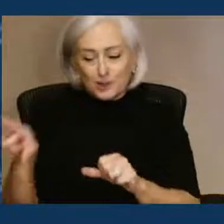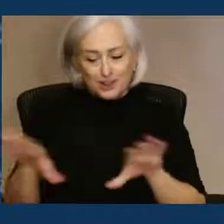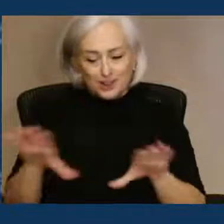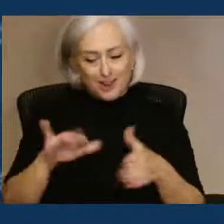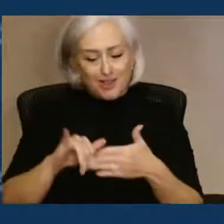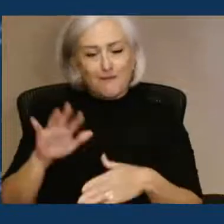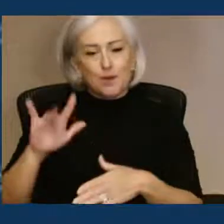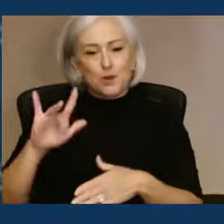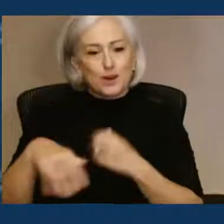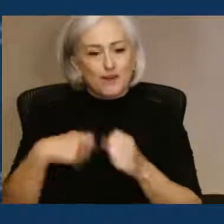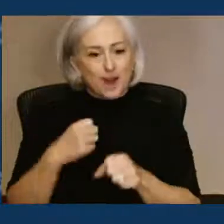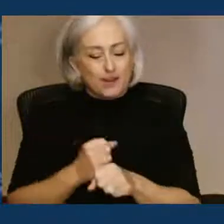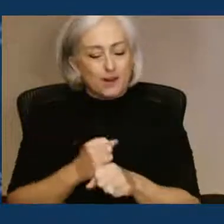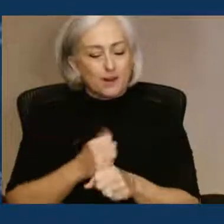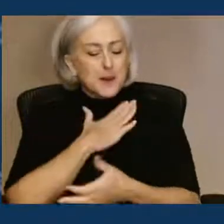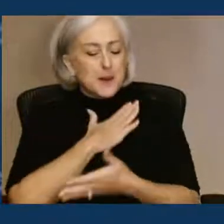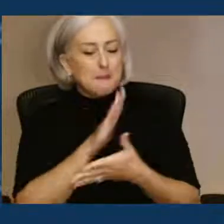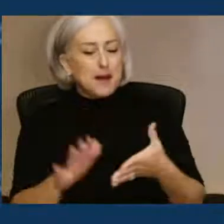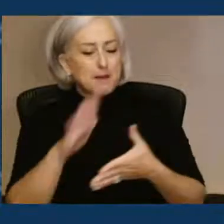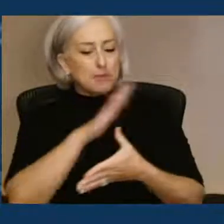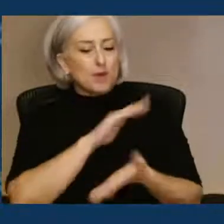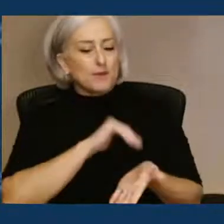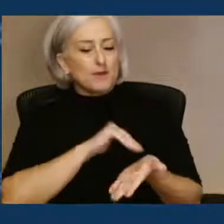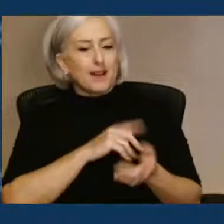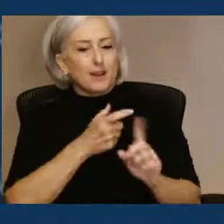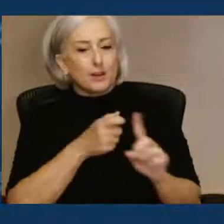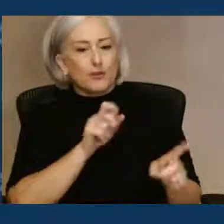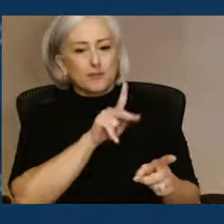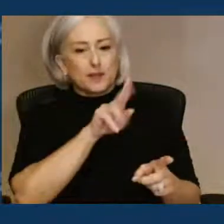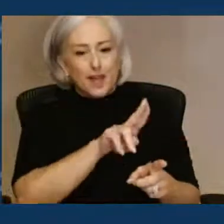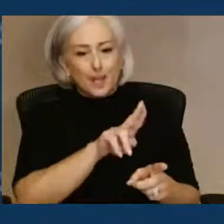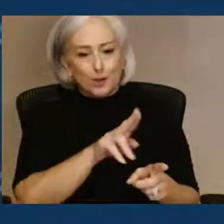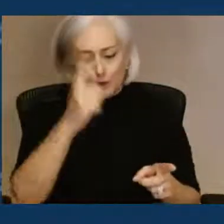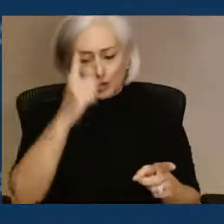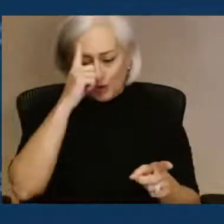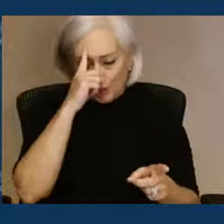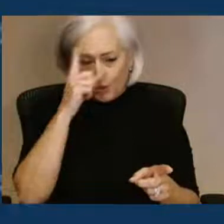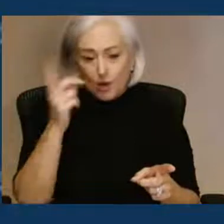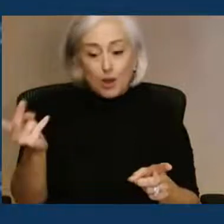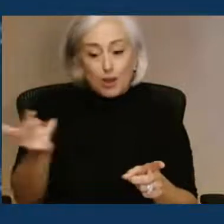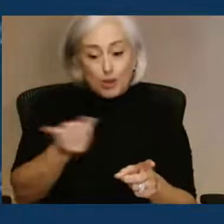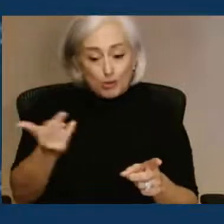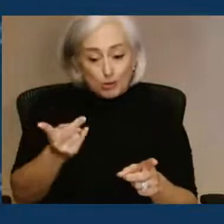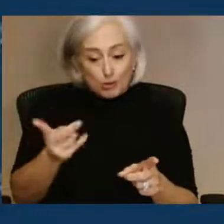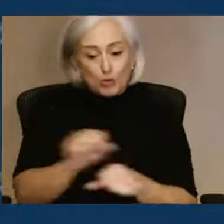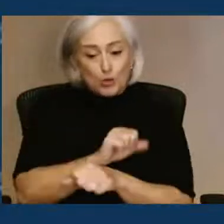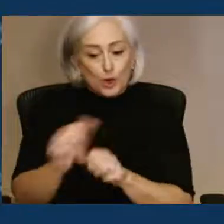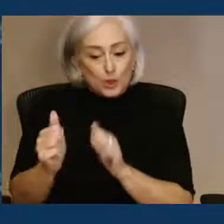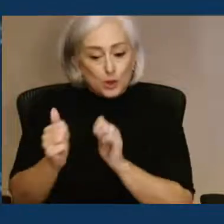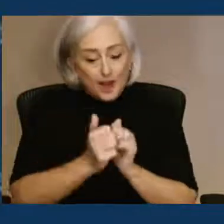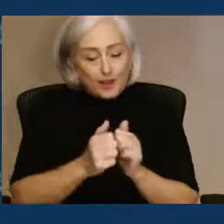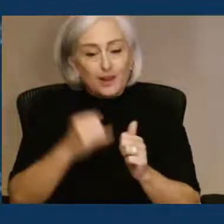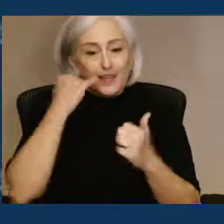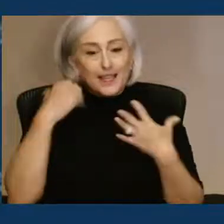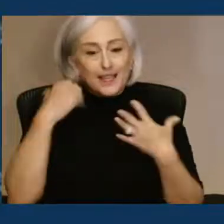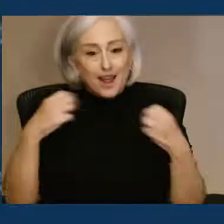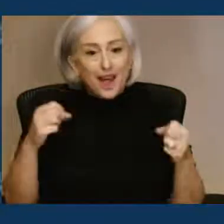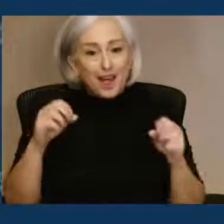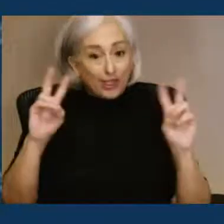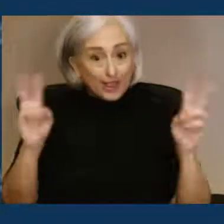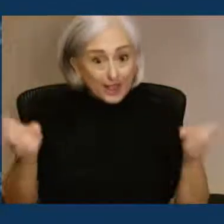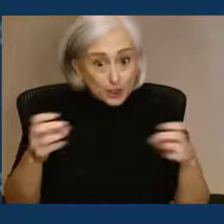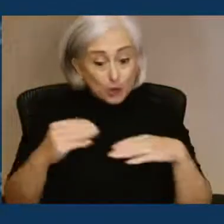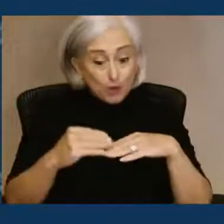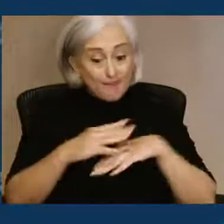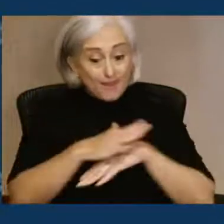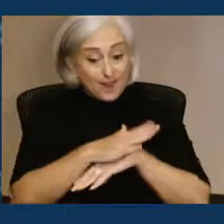primary care doctor is also at KU, so they can work together if I have a health issue that's affected by me having breast